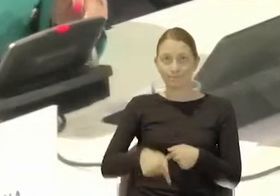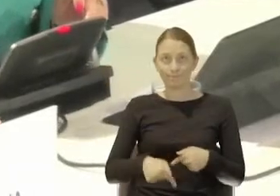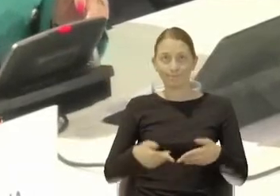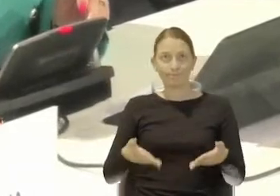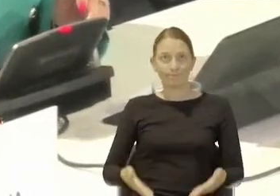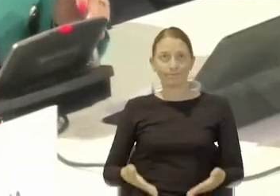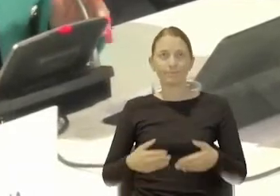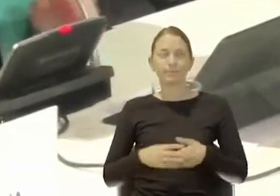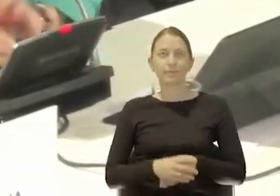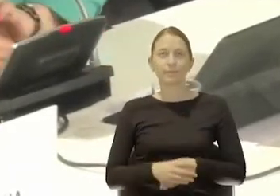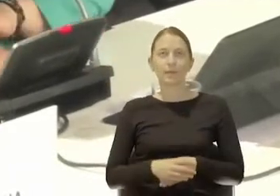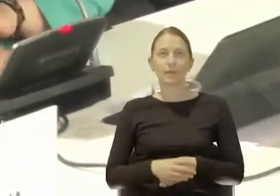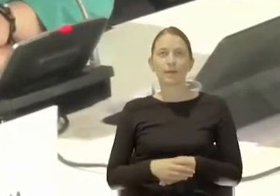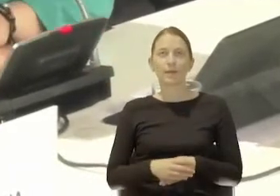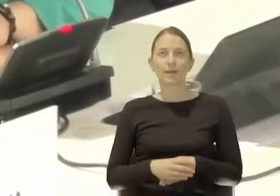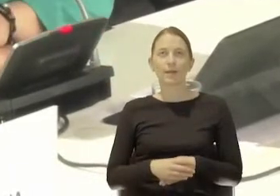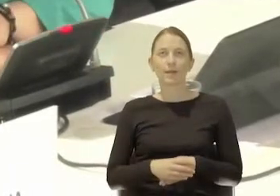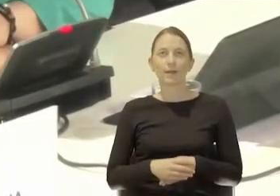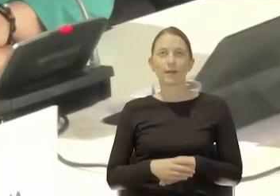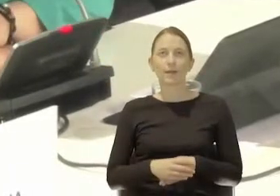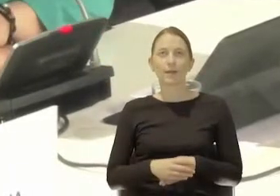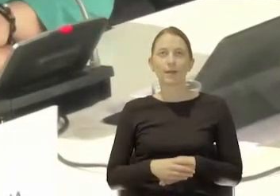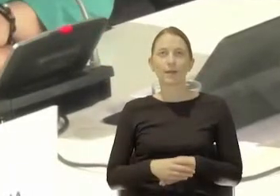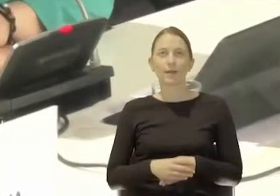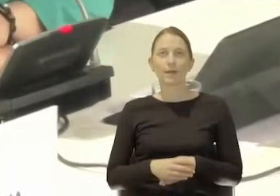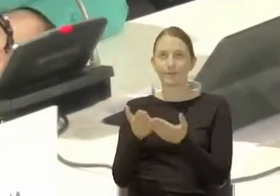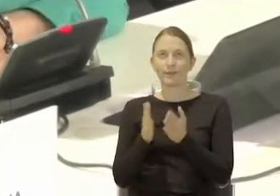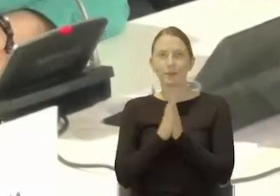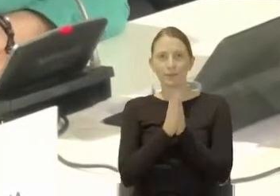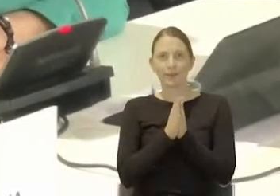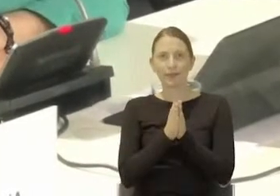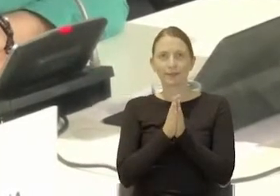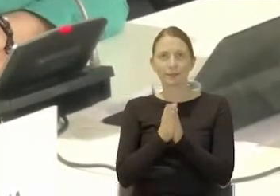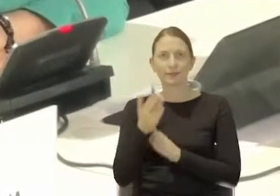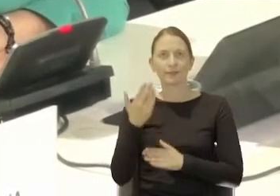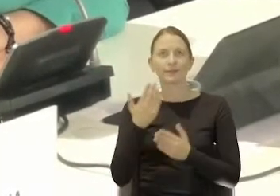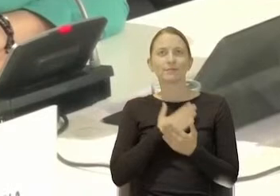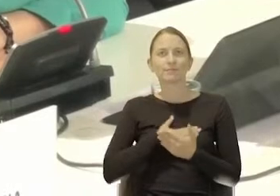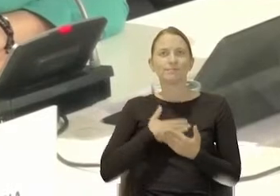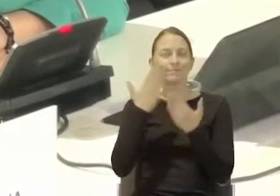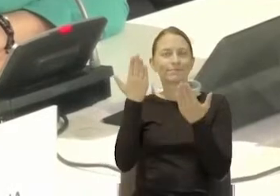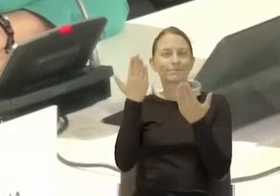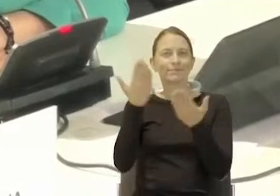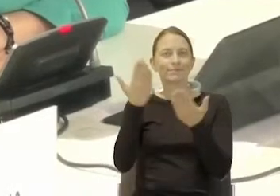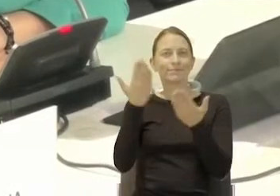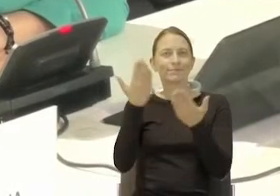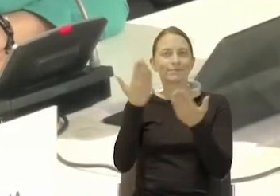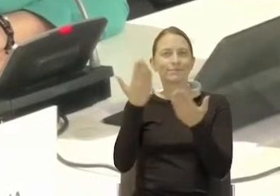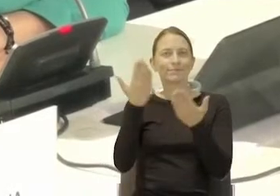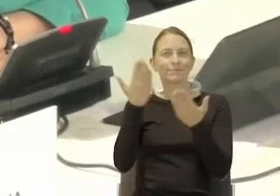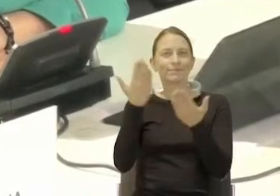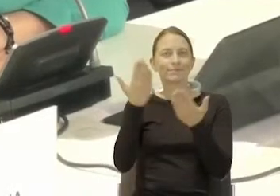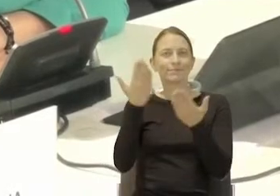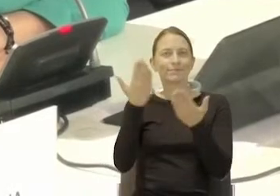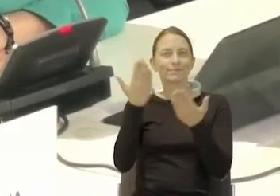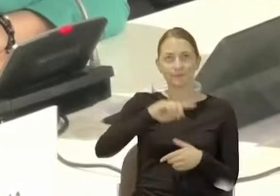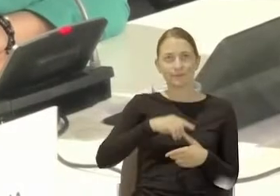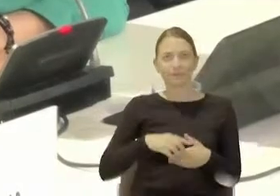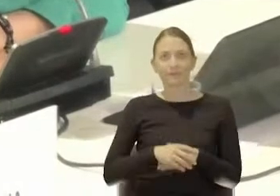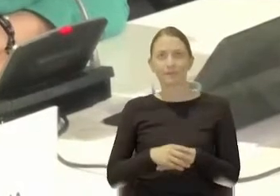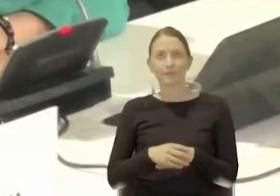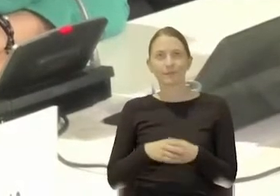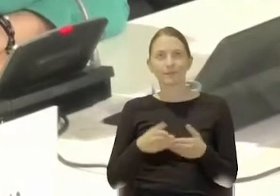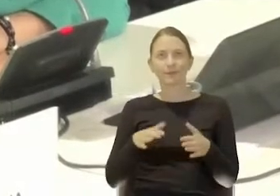Ministers. Welcome in the Ministerial Roundtable, one of the most important sessions during